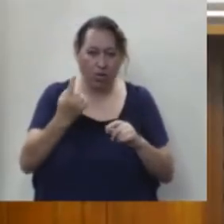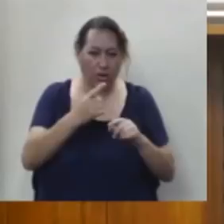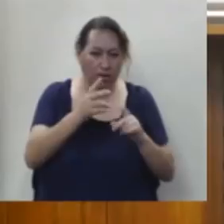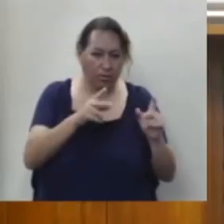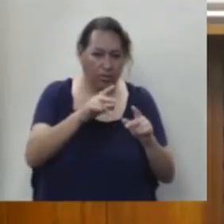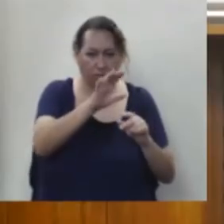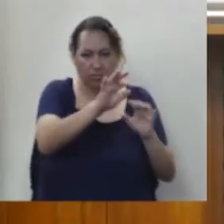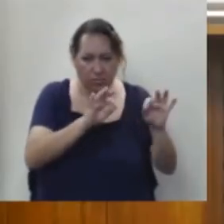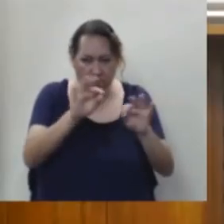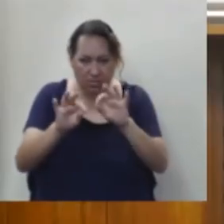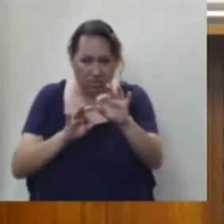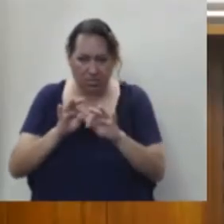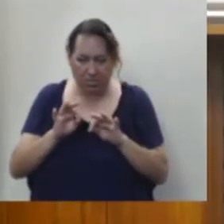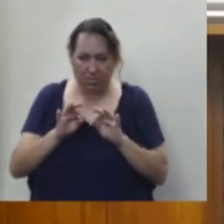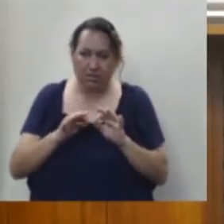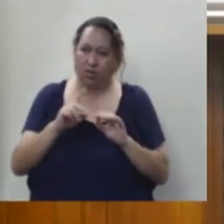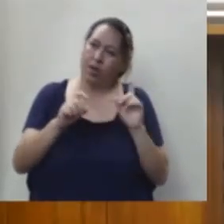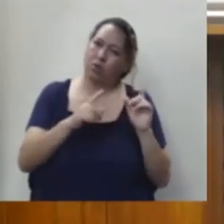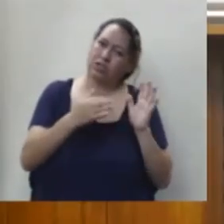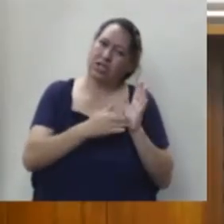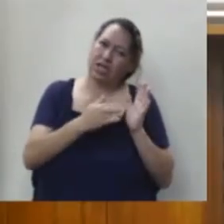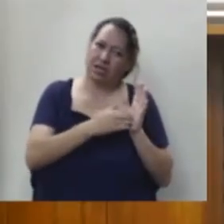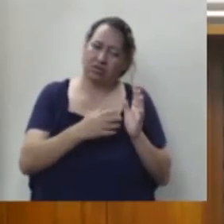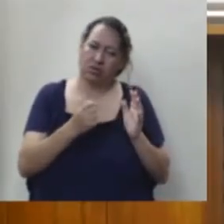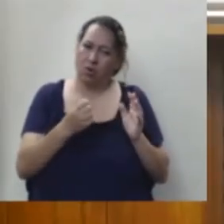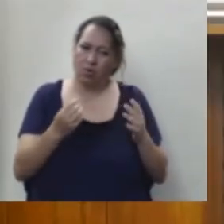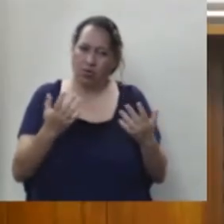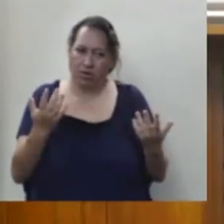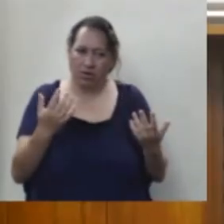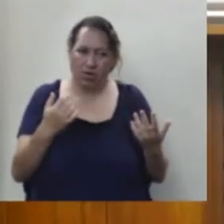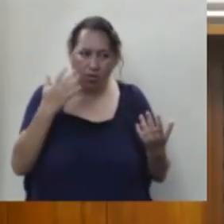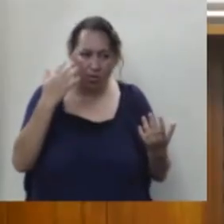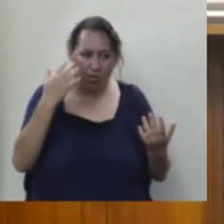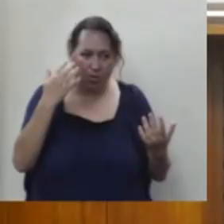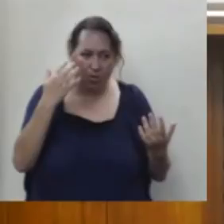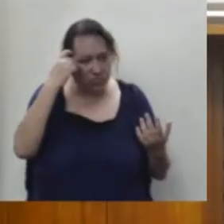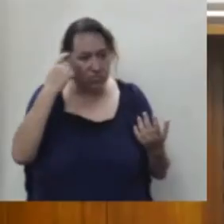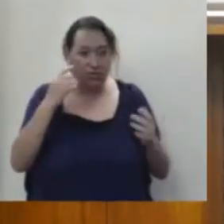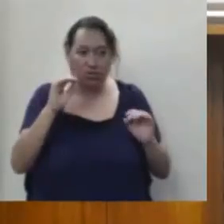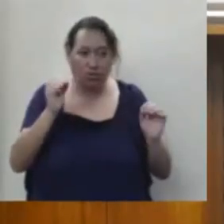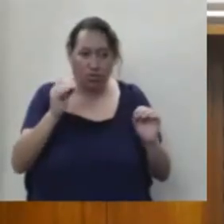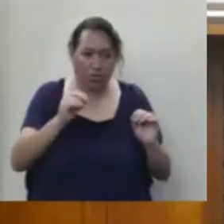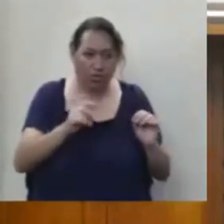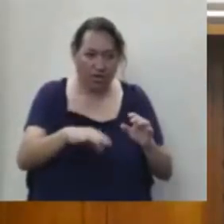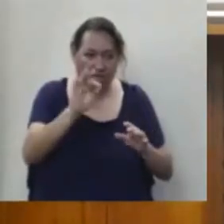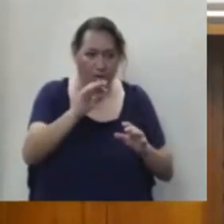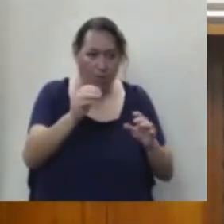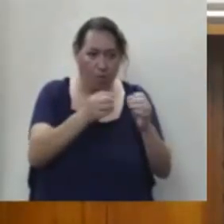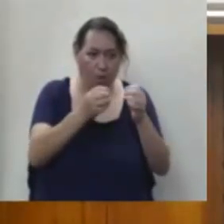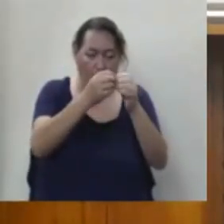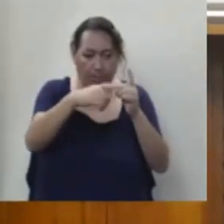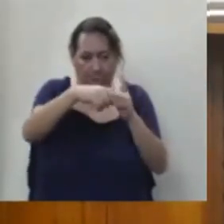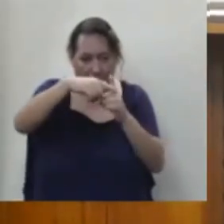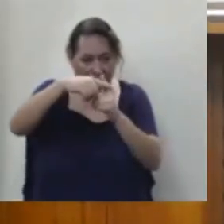is, what's going on? Why haven't we found more positives? Can I just quickly, before